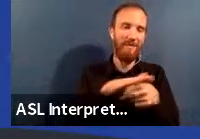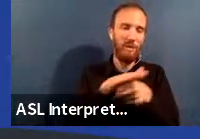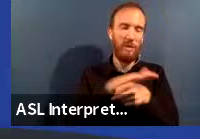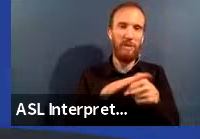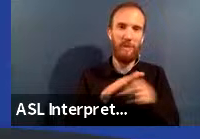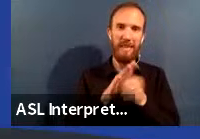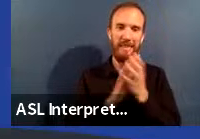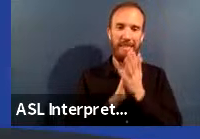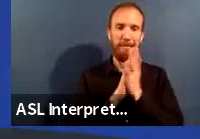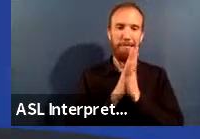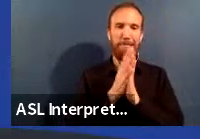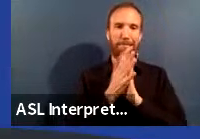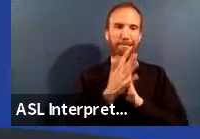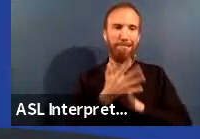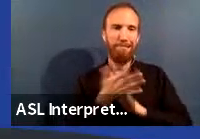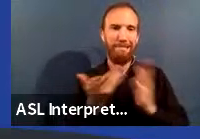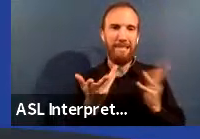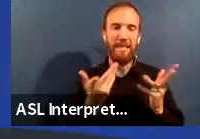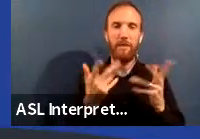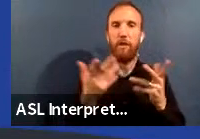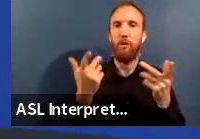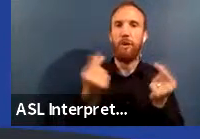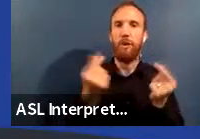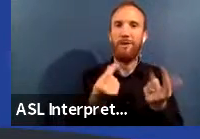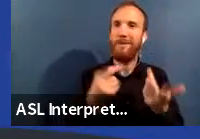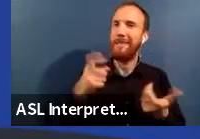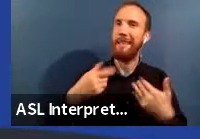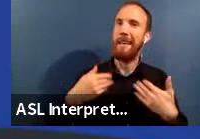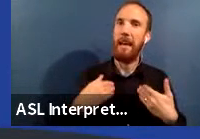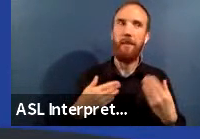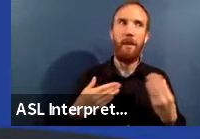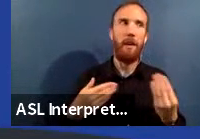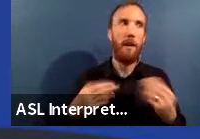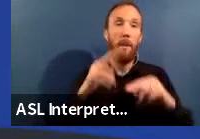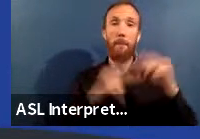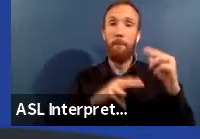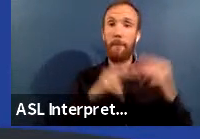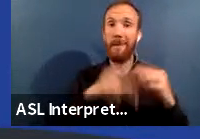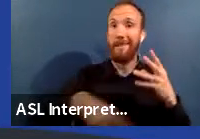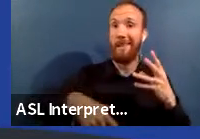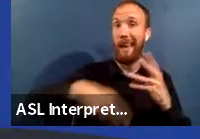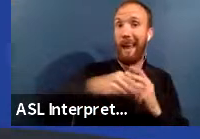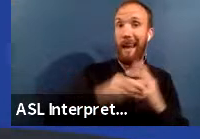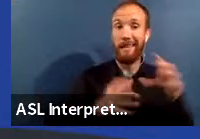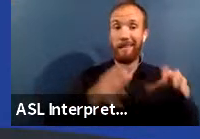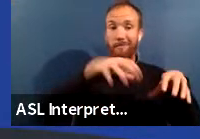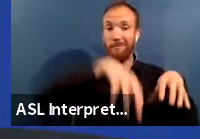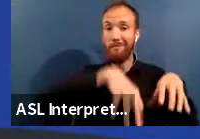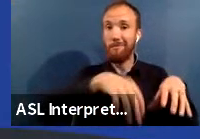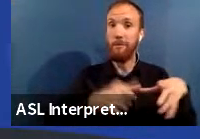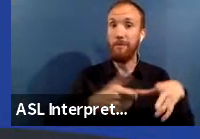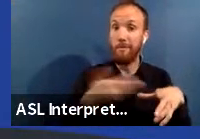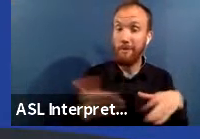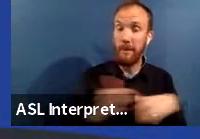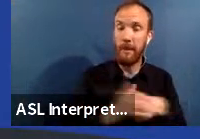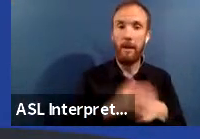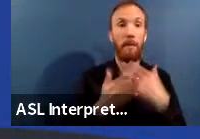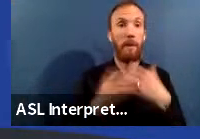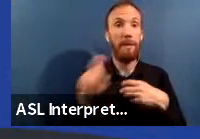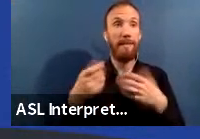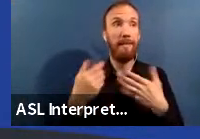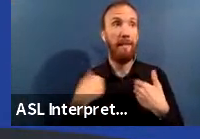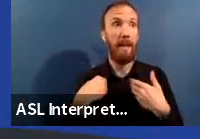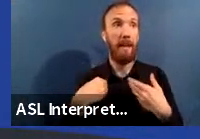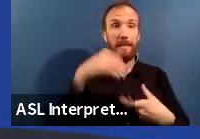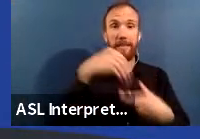capacity or capacity expansion. Depending on the need, this may include interior renovation, lease